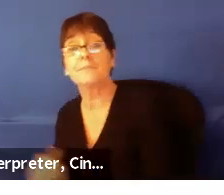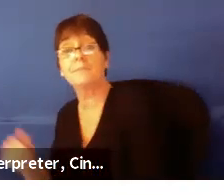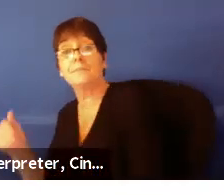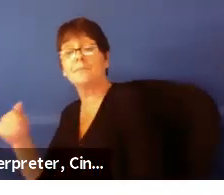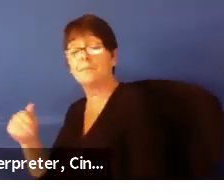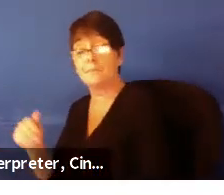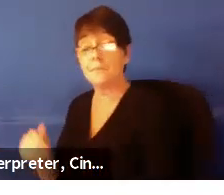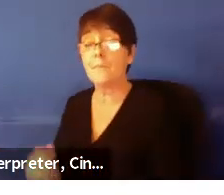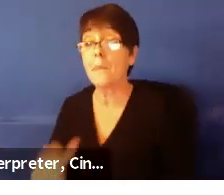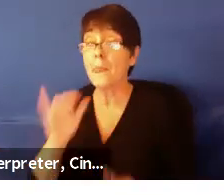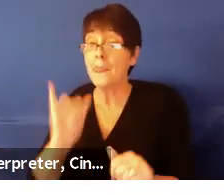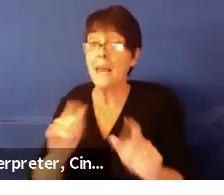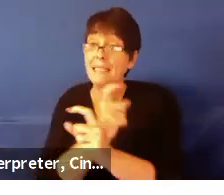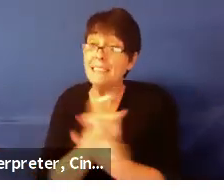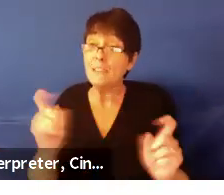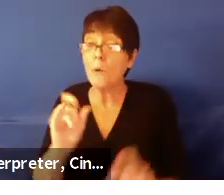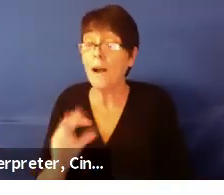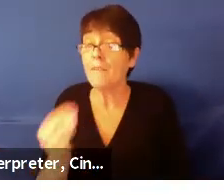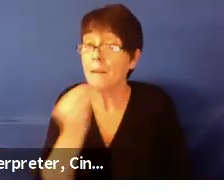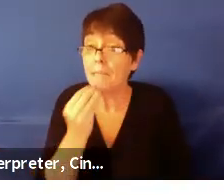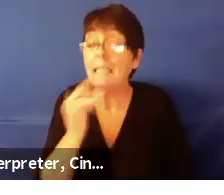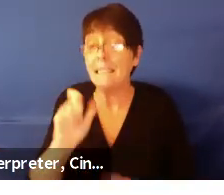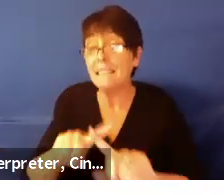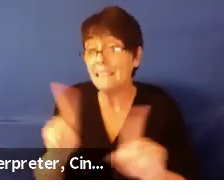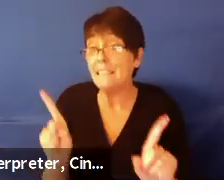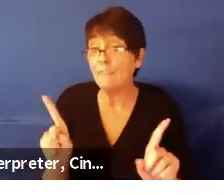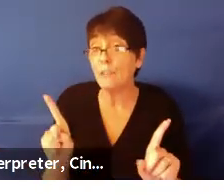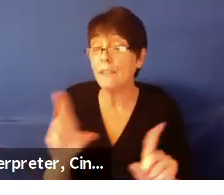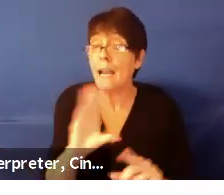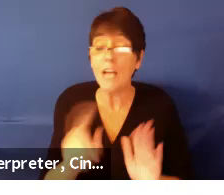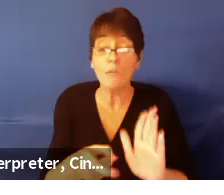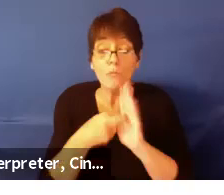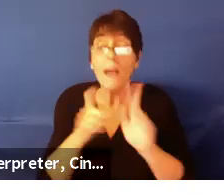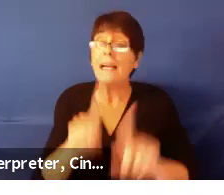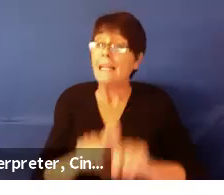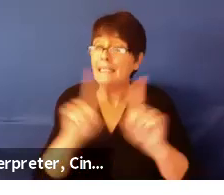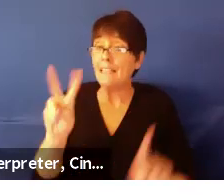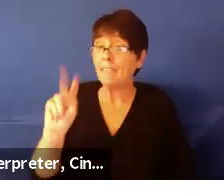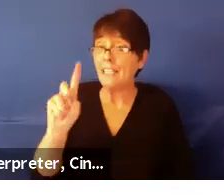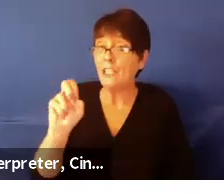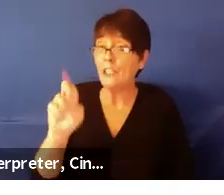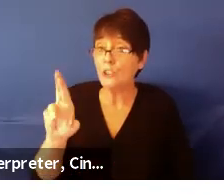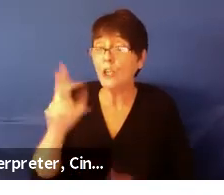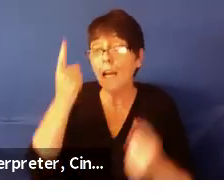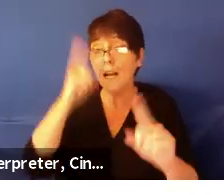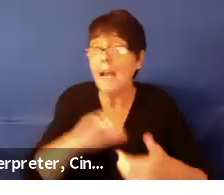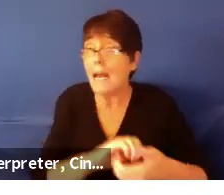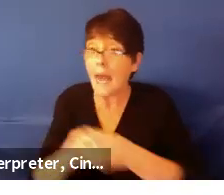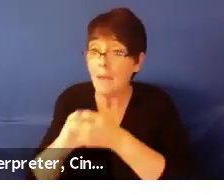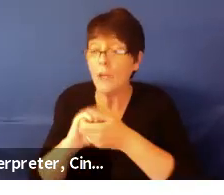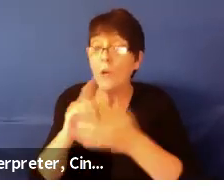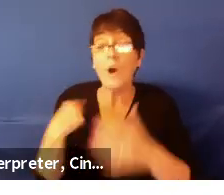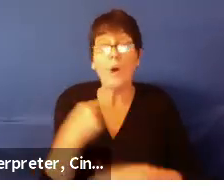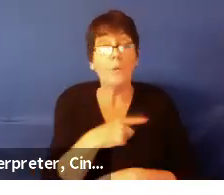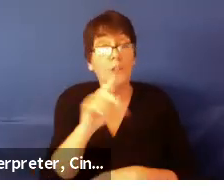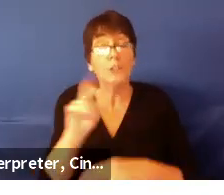The distribution of meals is different and requires different vendor collaboration. So what we are doing is